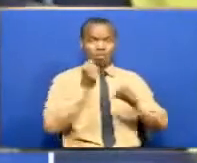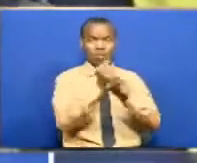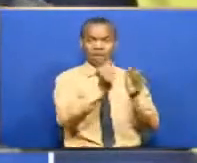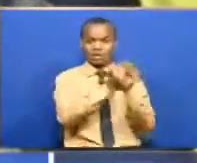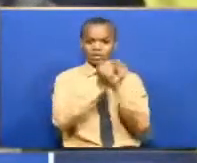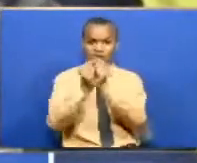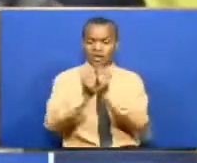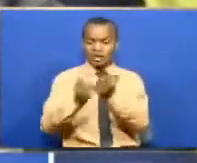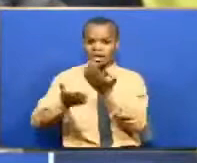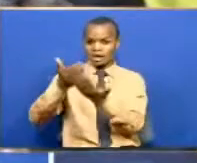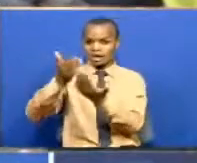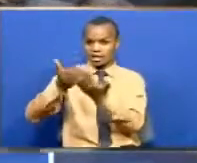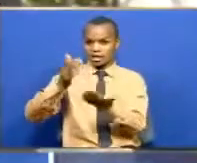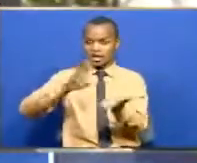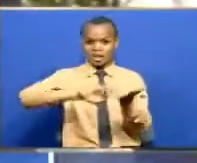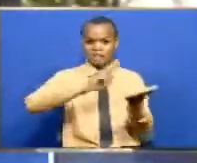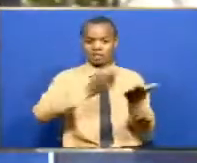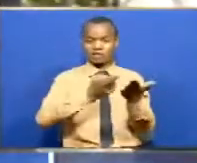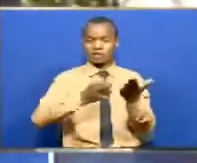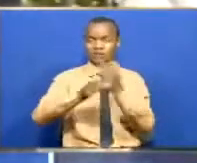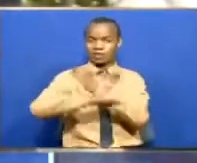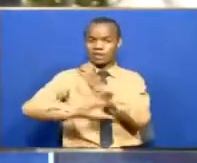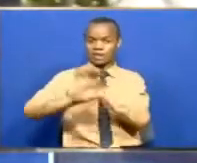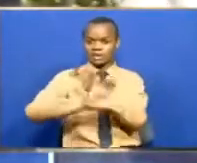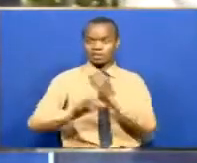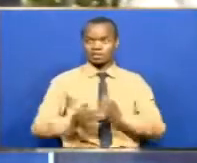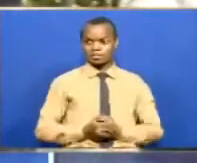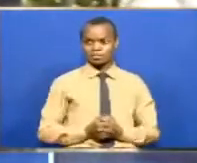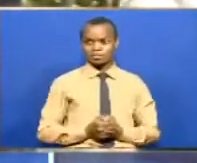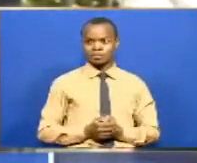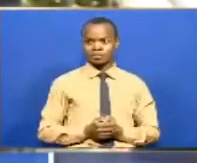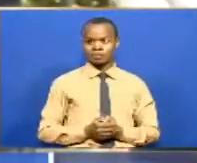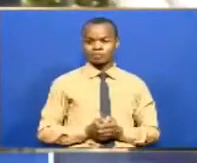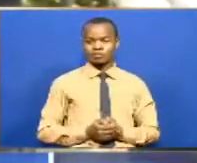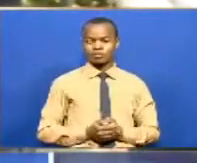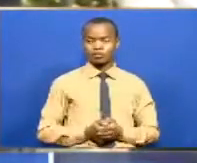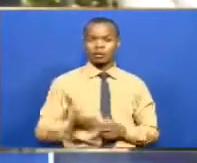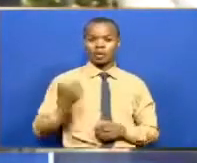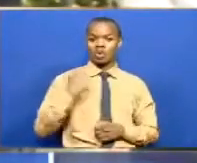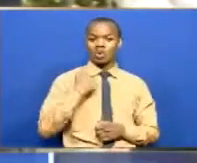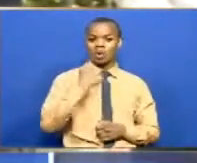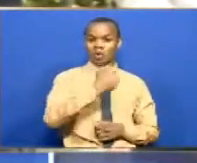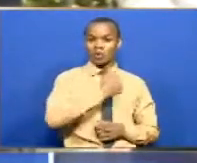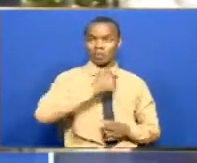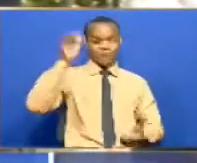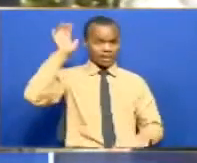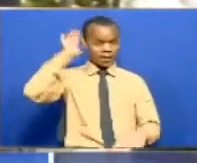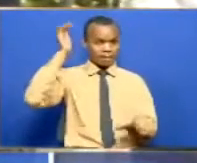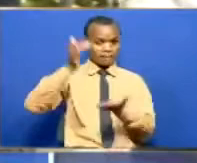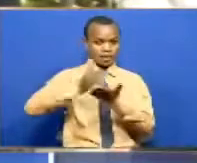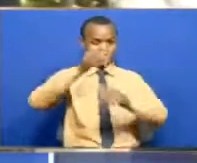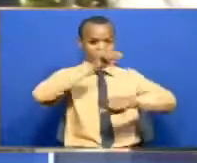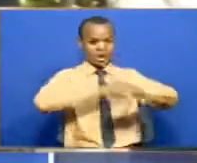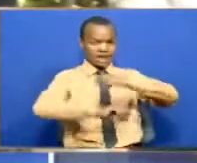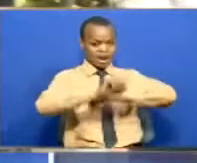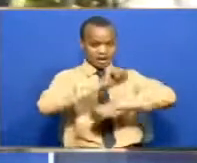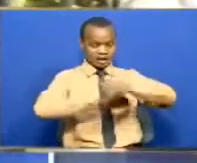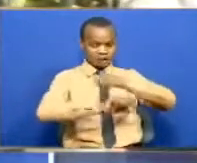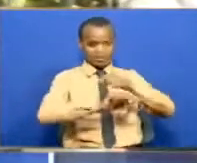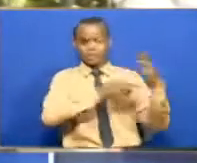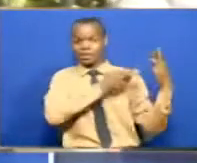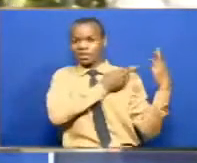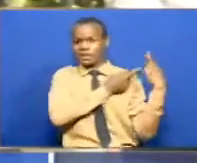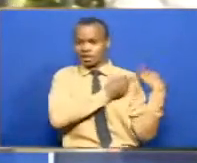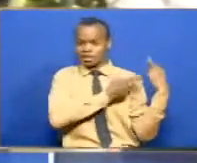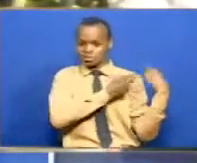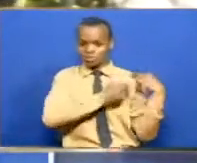preserving the country's rich heritage. We believe that the activities you are doing, the responsibilities you've